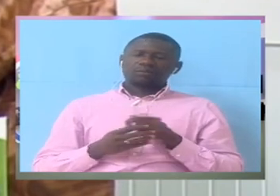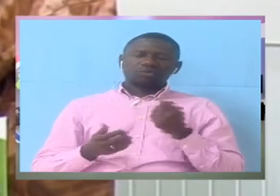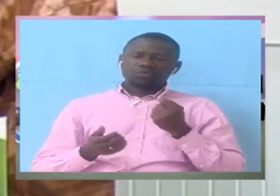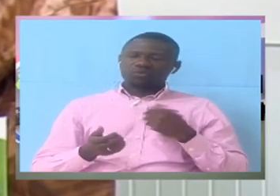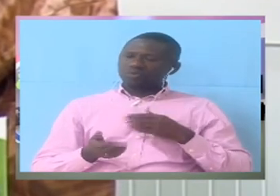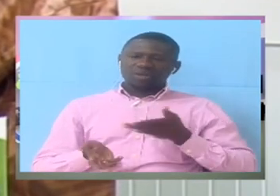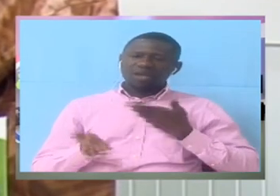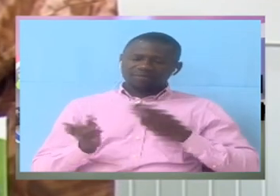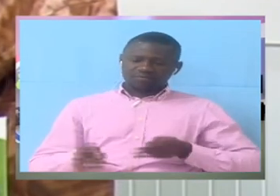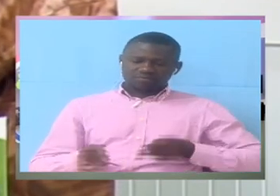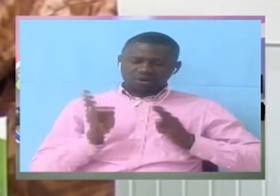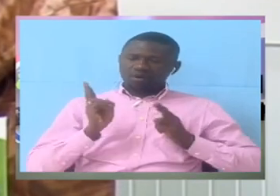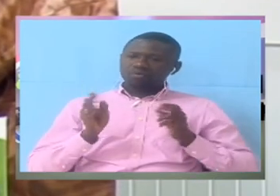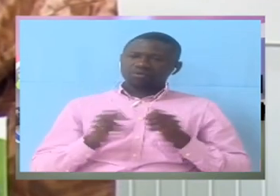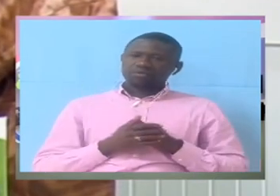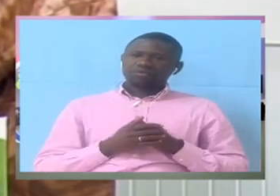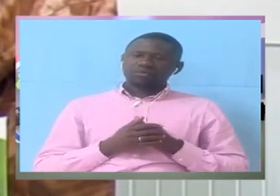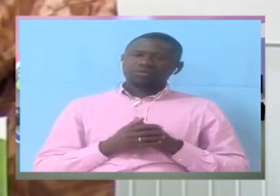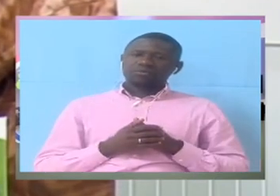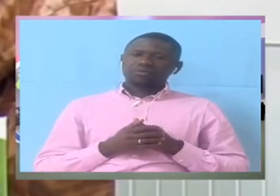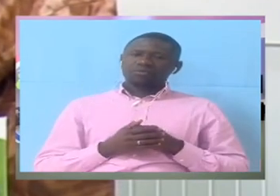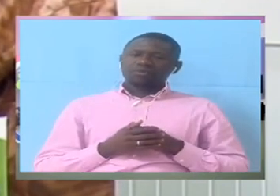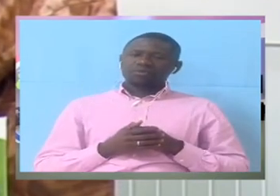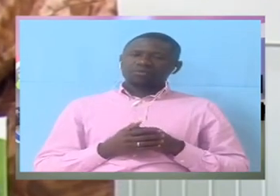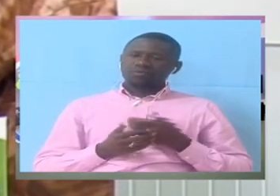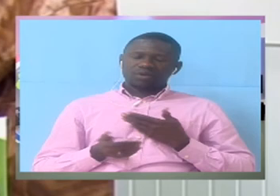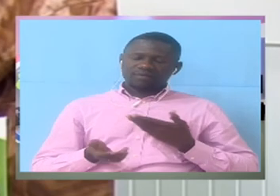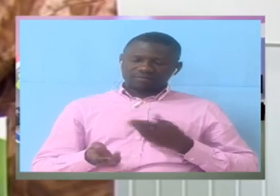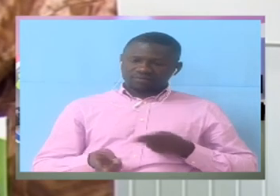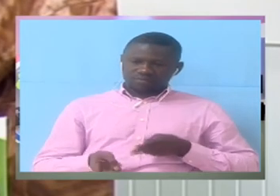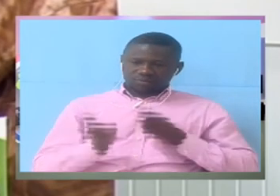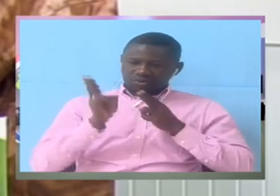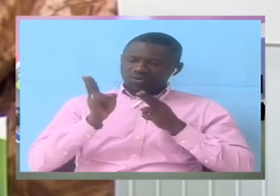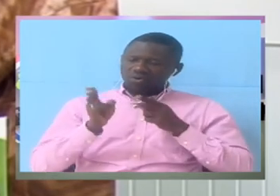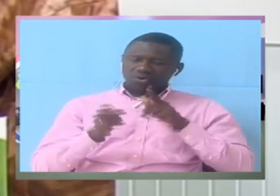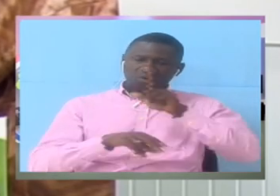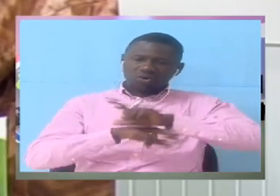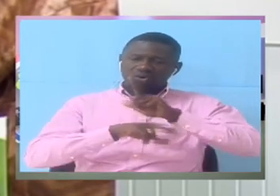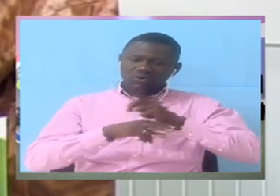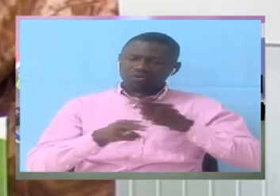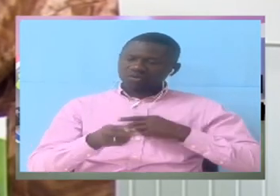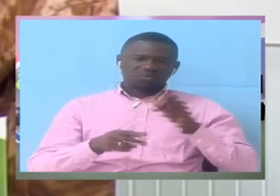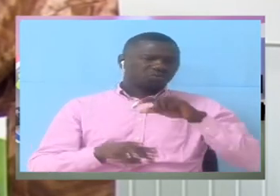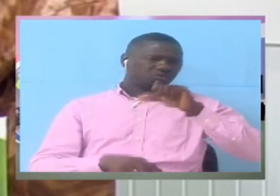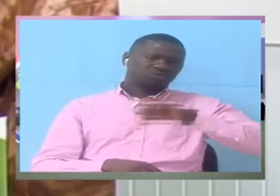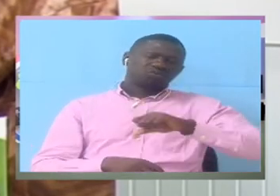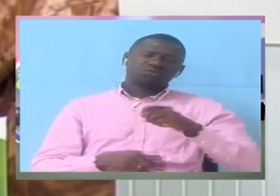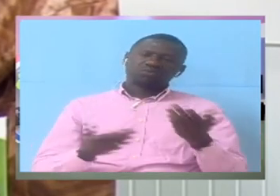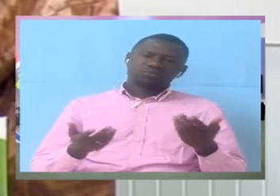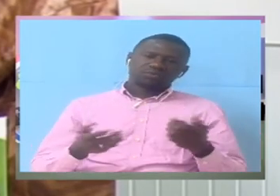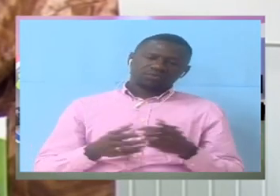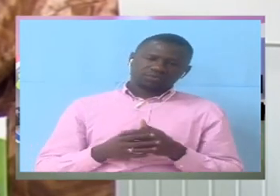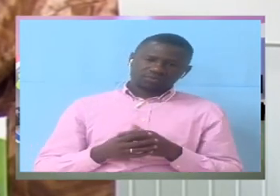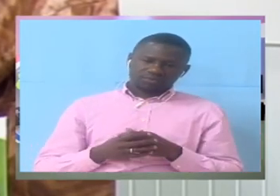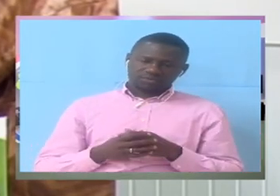there. We don't have AK-47. We had these local guns which weren't even